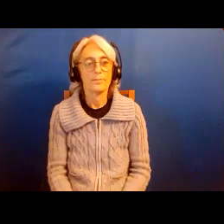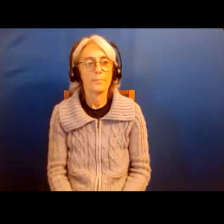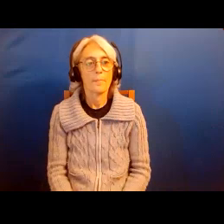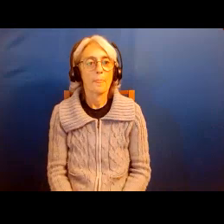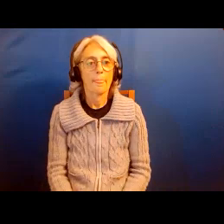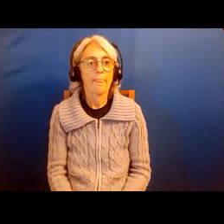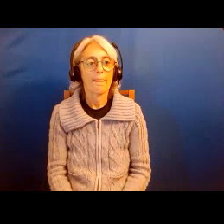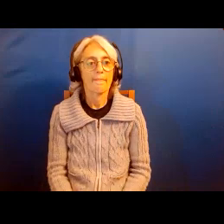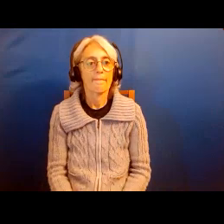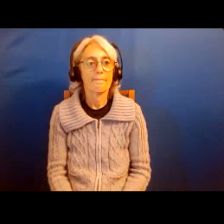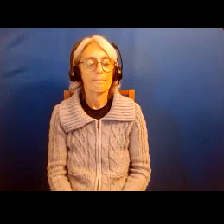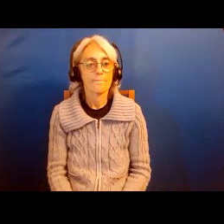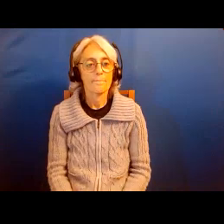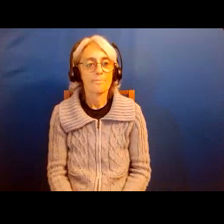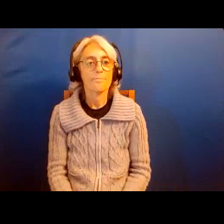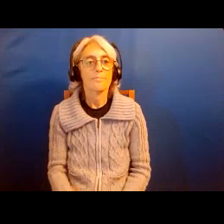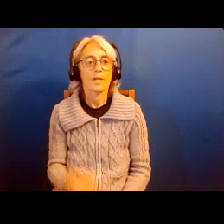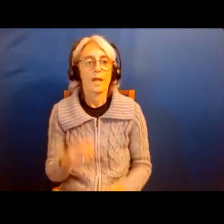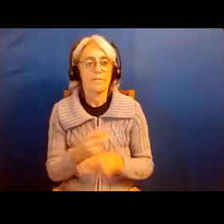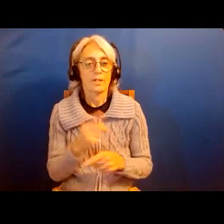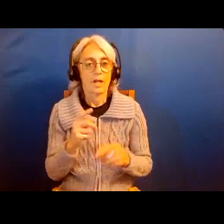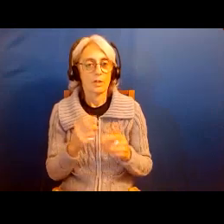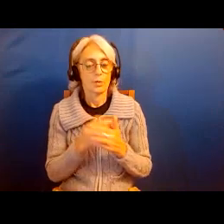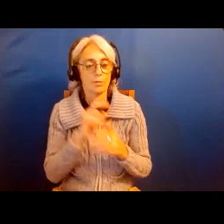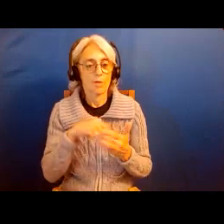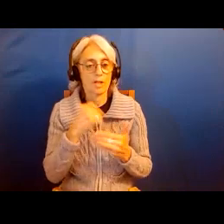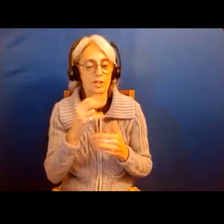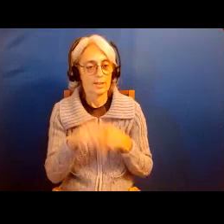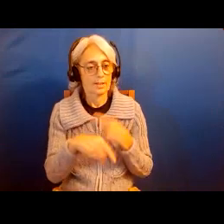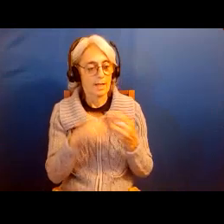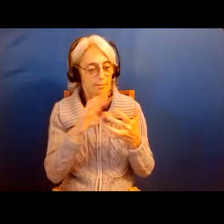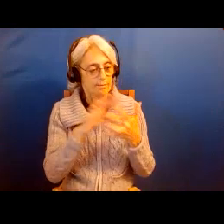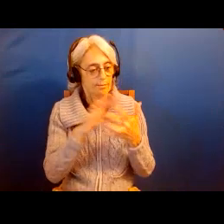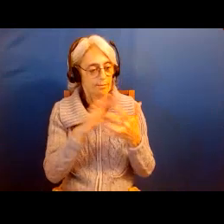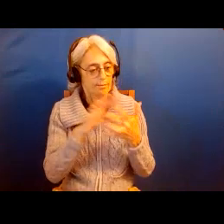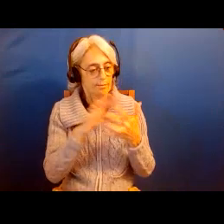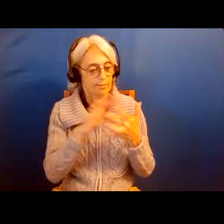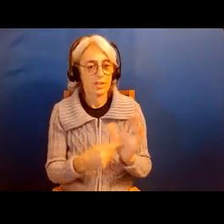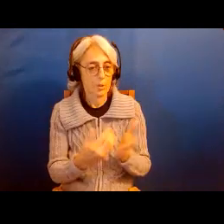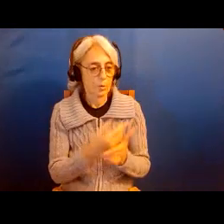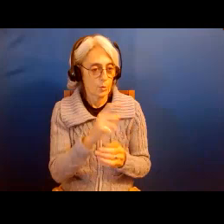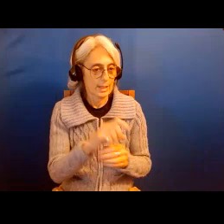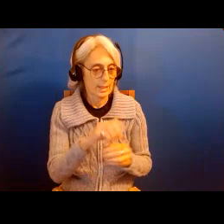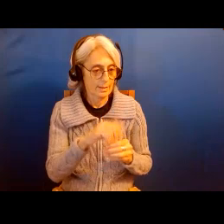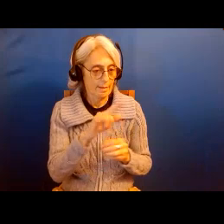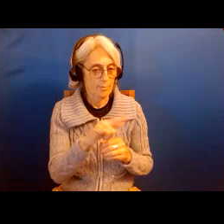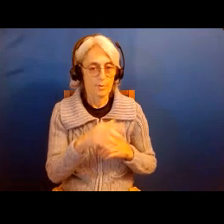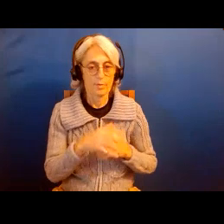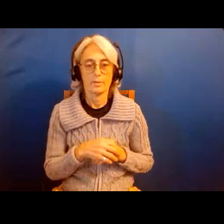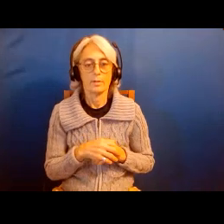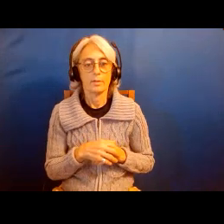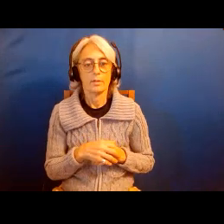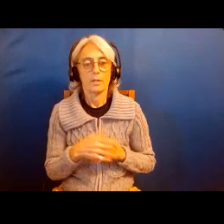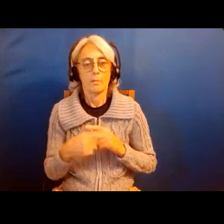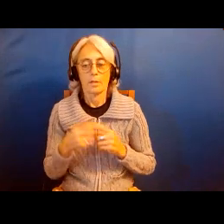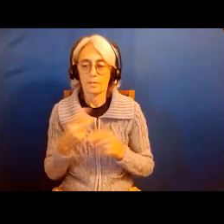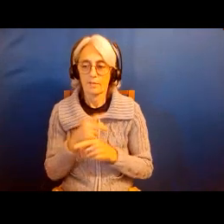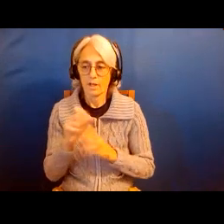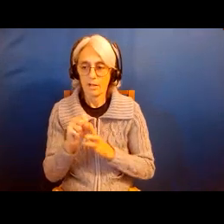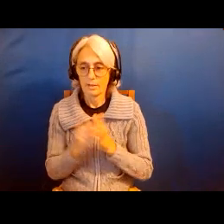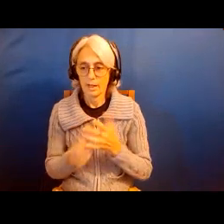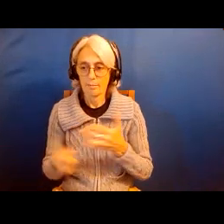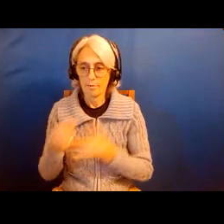new project types that reflect new or emerging airport needs, as well as the state's priorities around decarbonization,